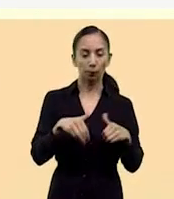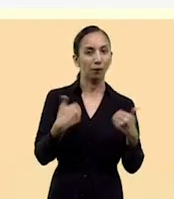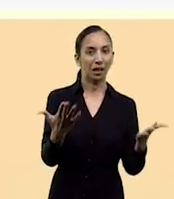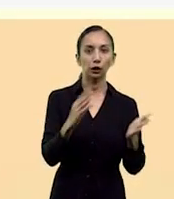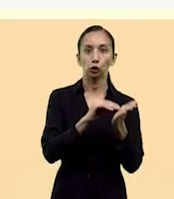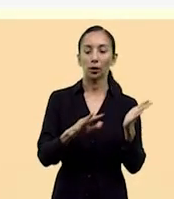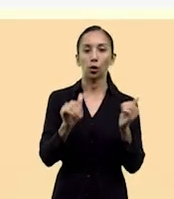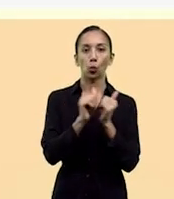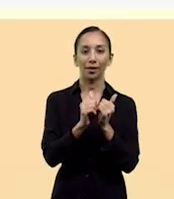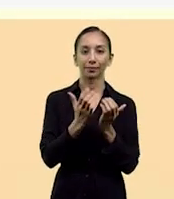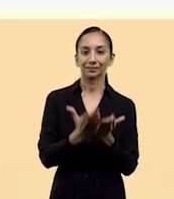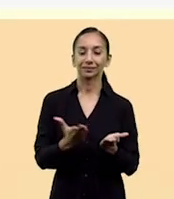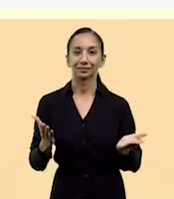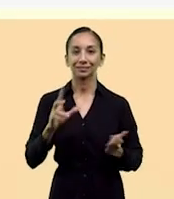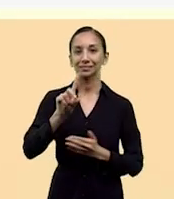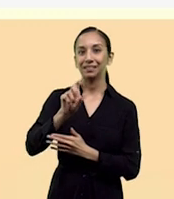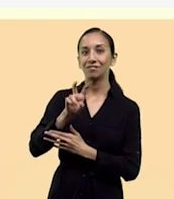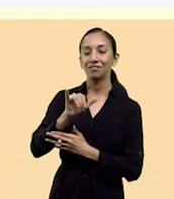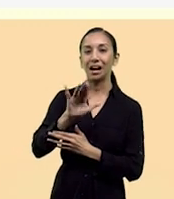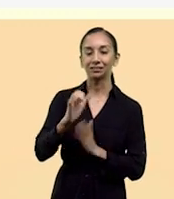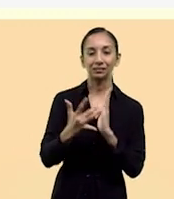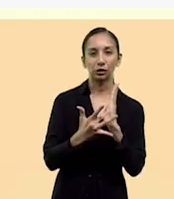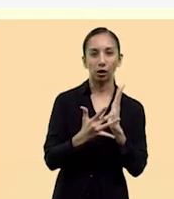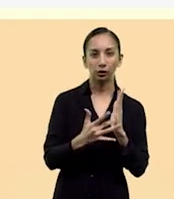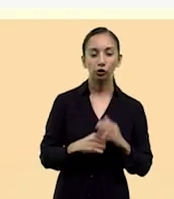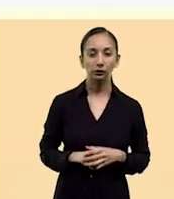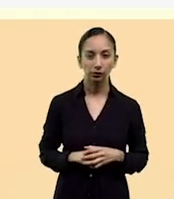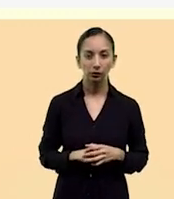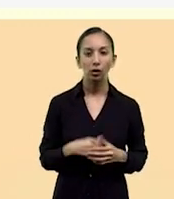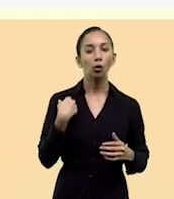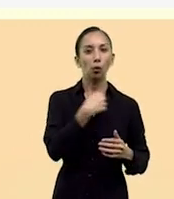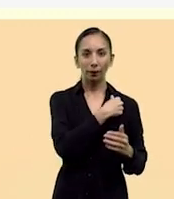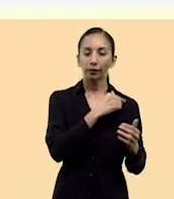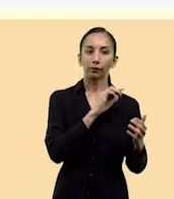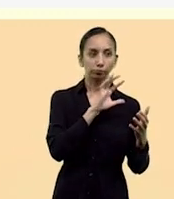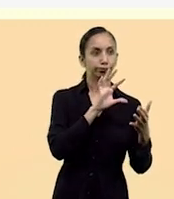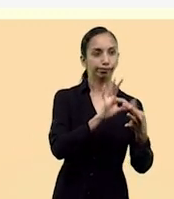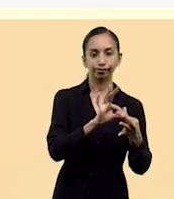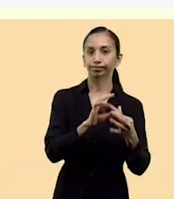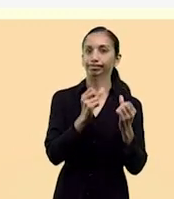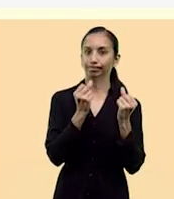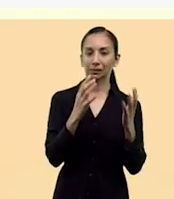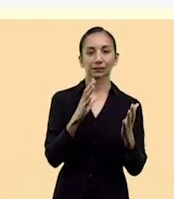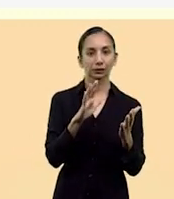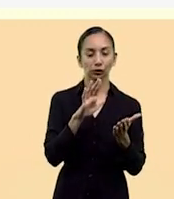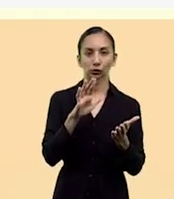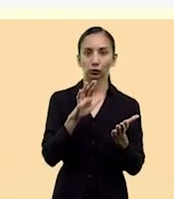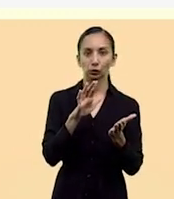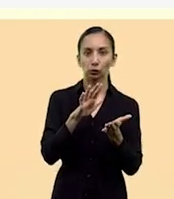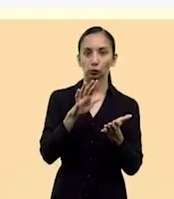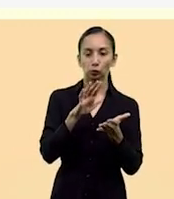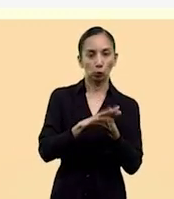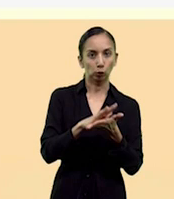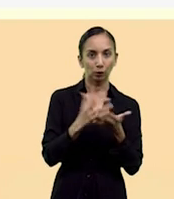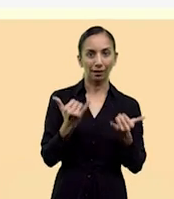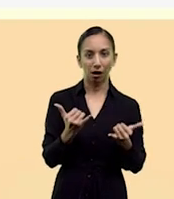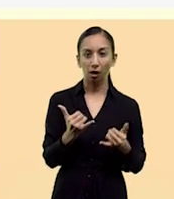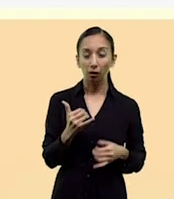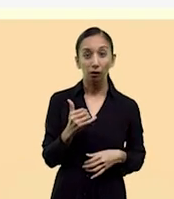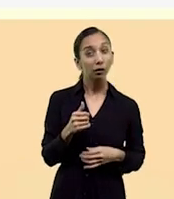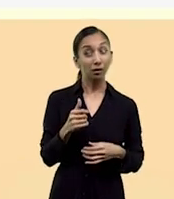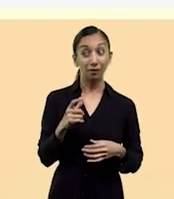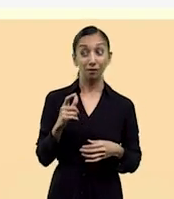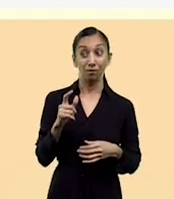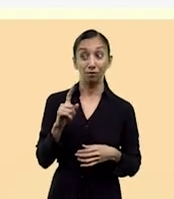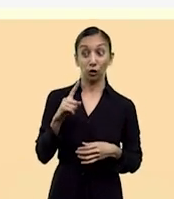student with a device and already have a significant number of schools where 100% of the students are connected. In the few short weeks since we first shared this